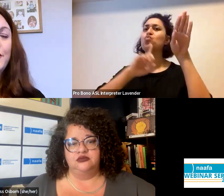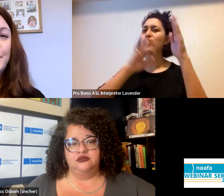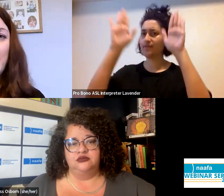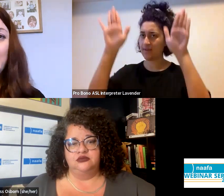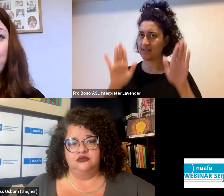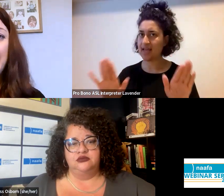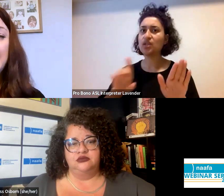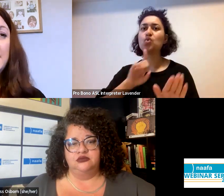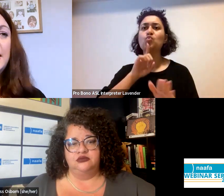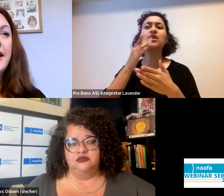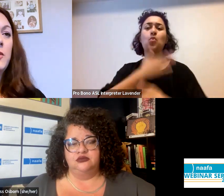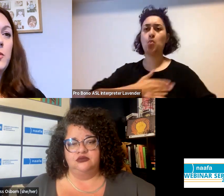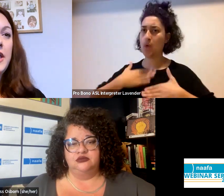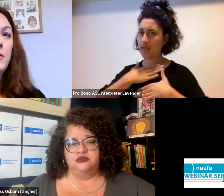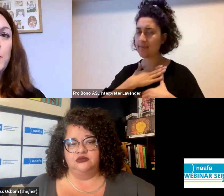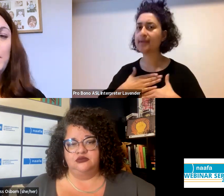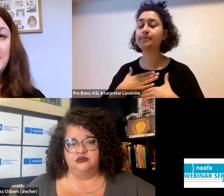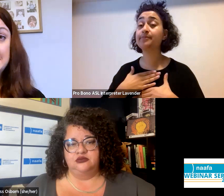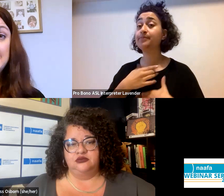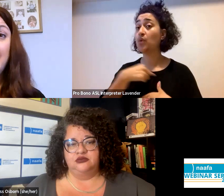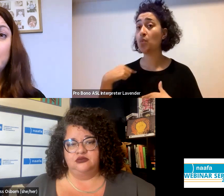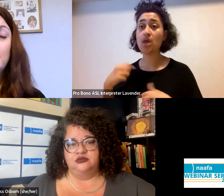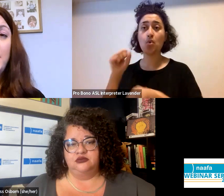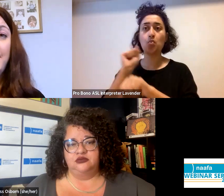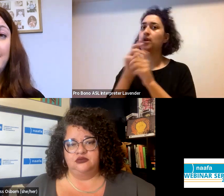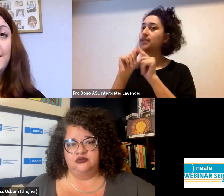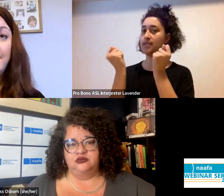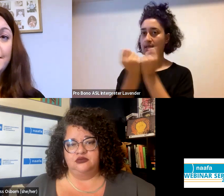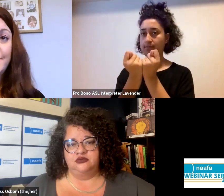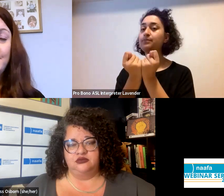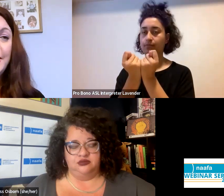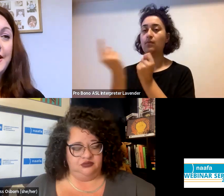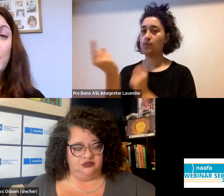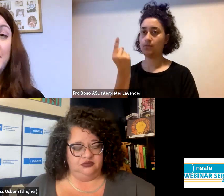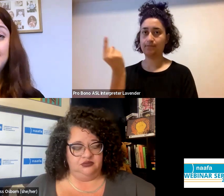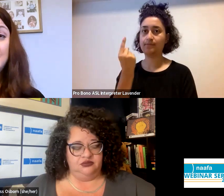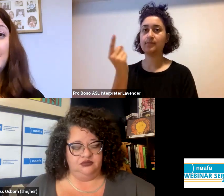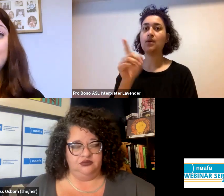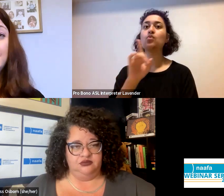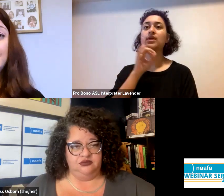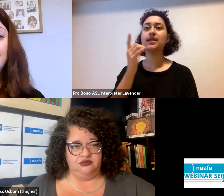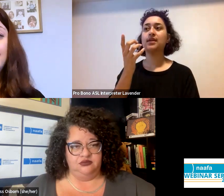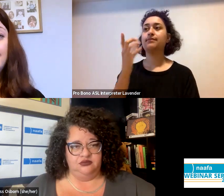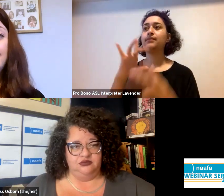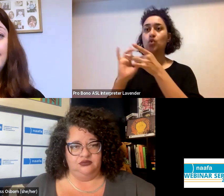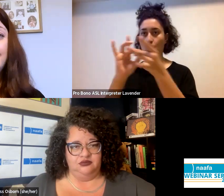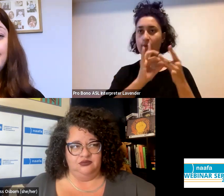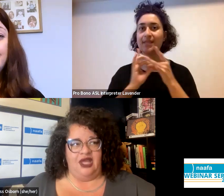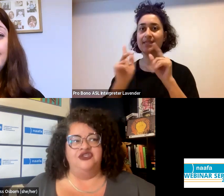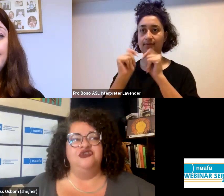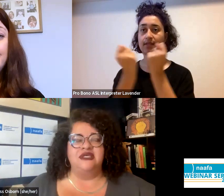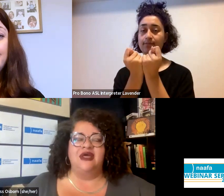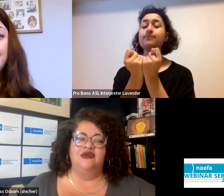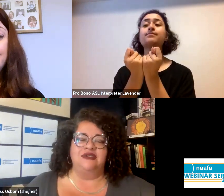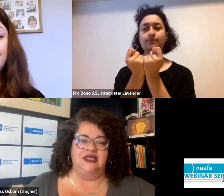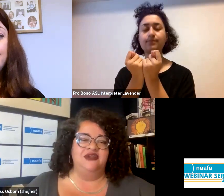fantastic. They are very welcoming. We work as a team and a very cohesive team.